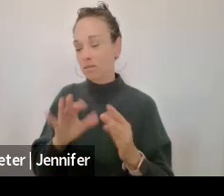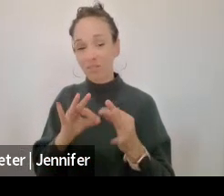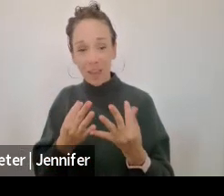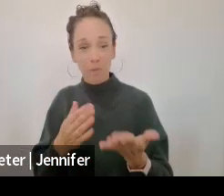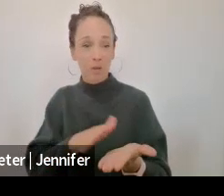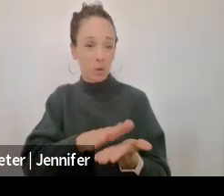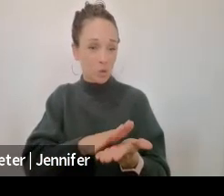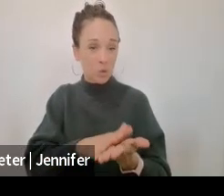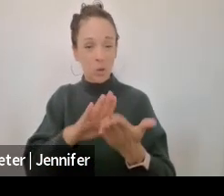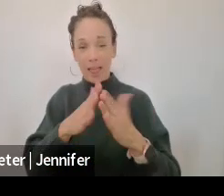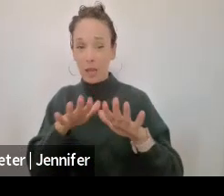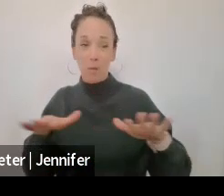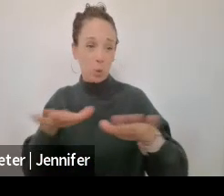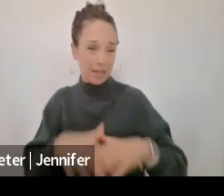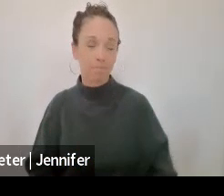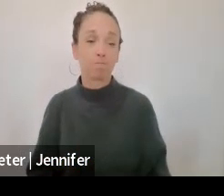and community settings.